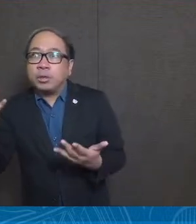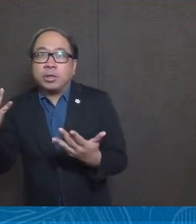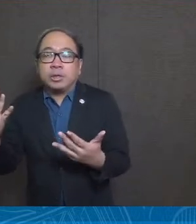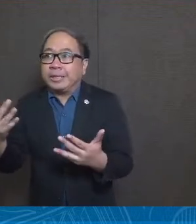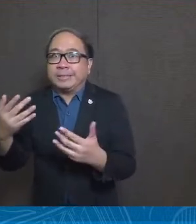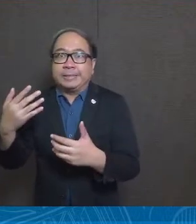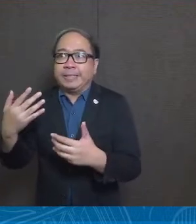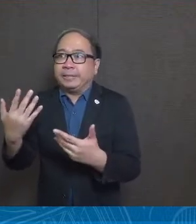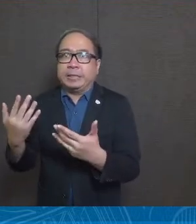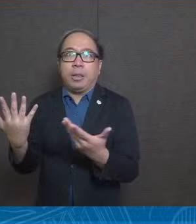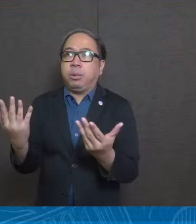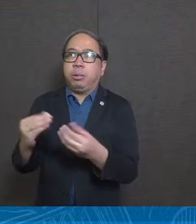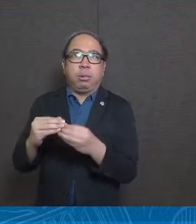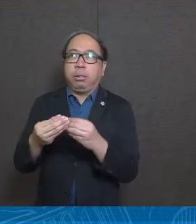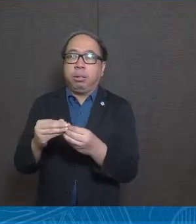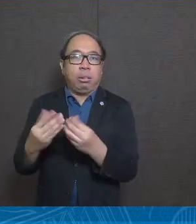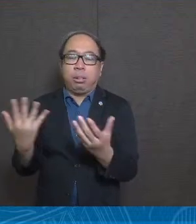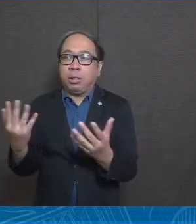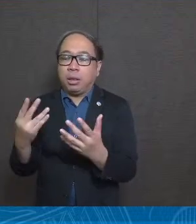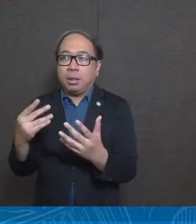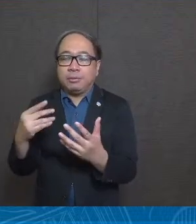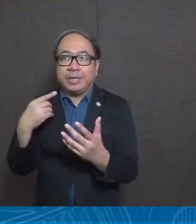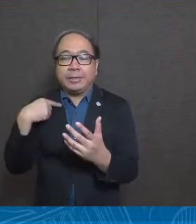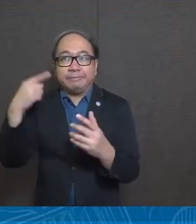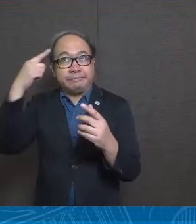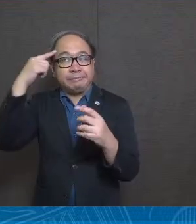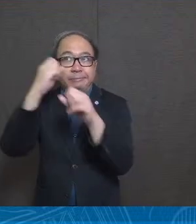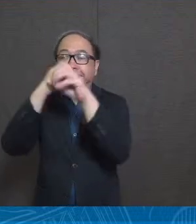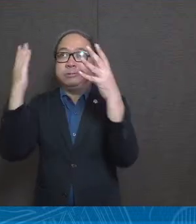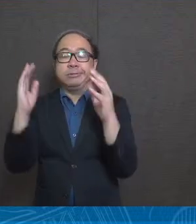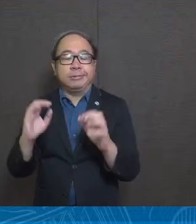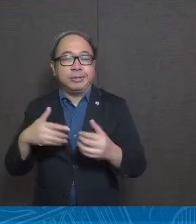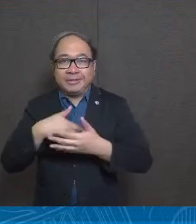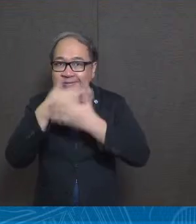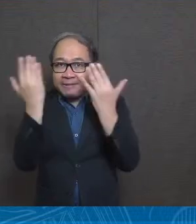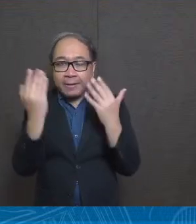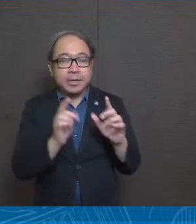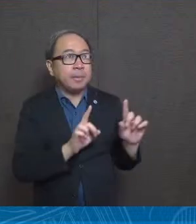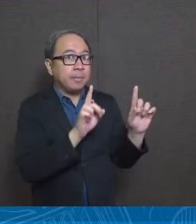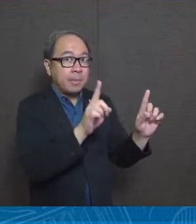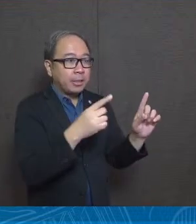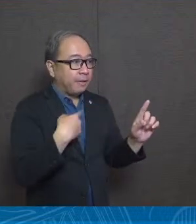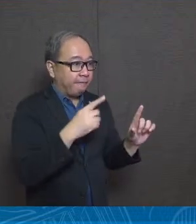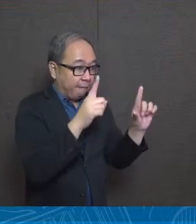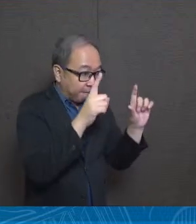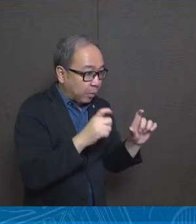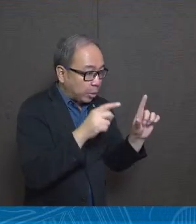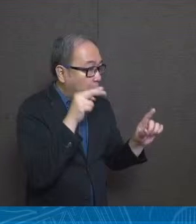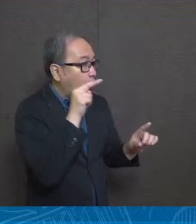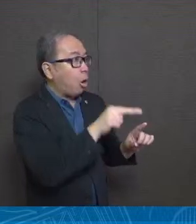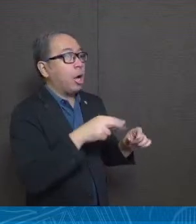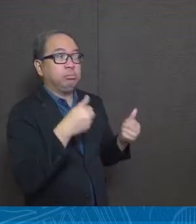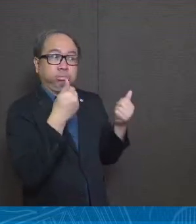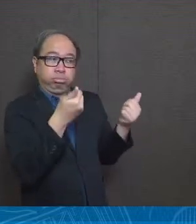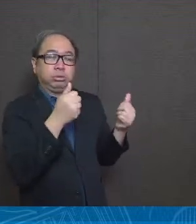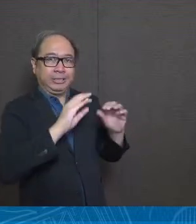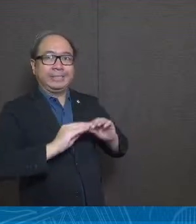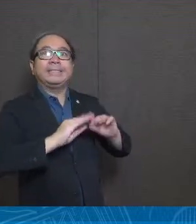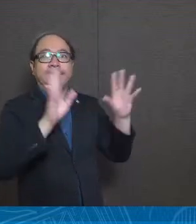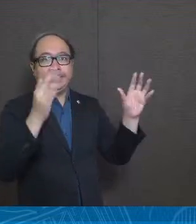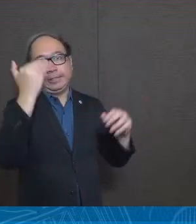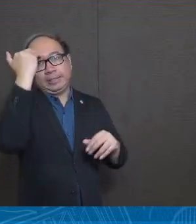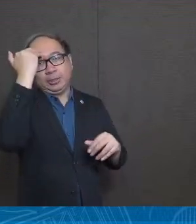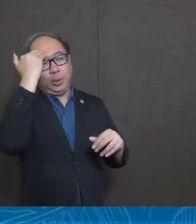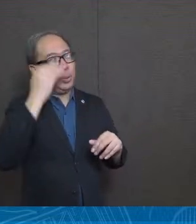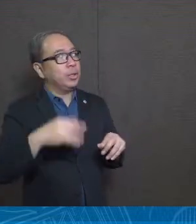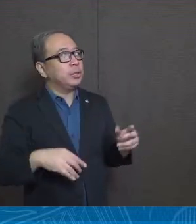But you can get the photo and images, so it's very easy to see. And we can write on the people's smartphone. You don't need to install